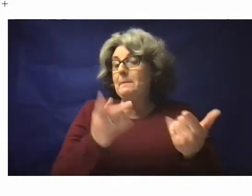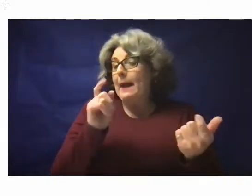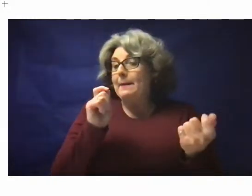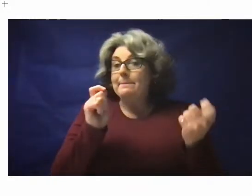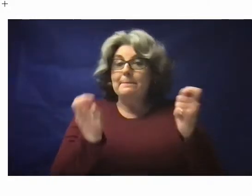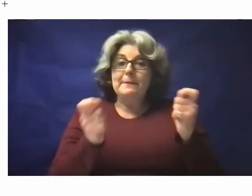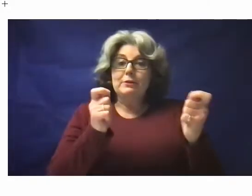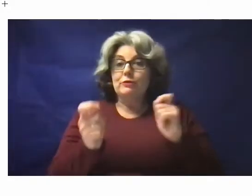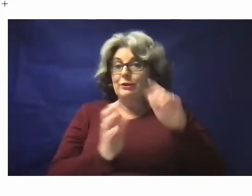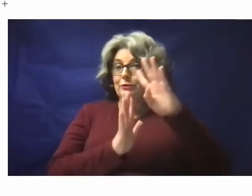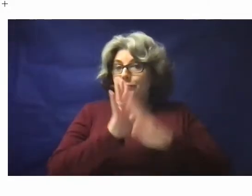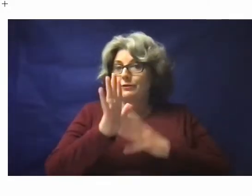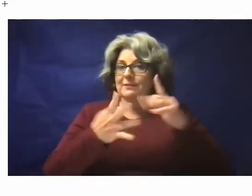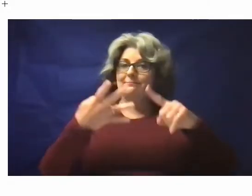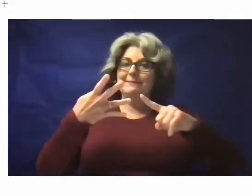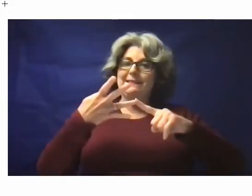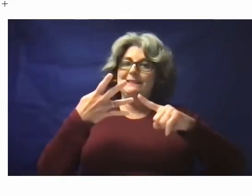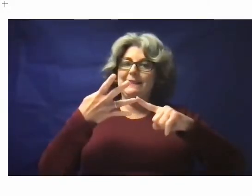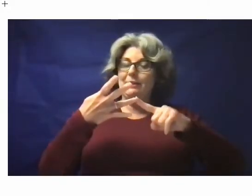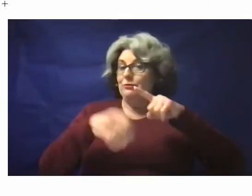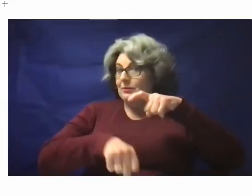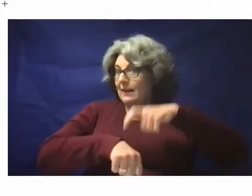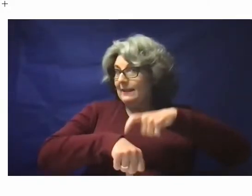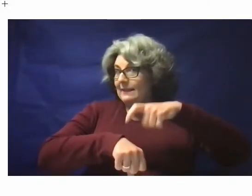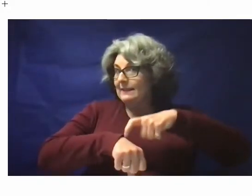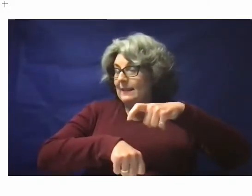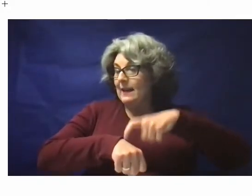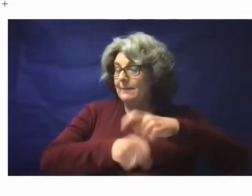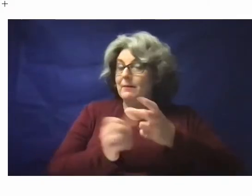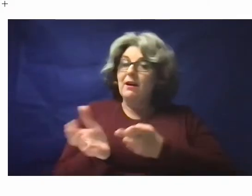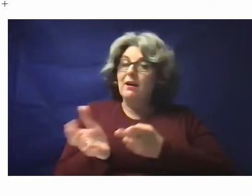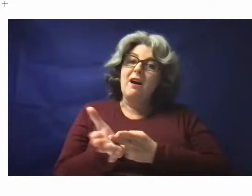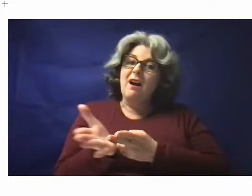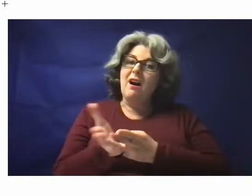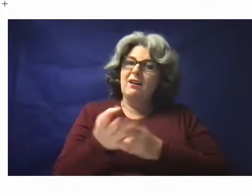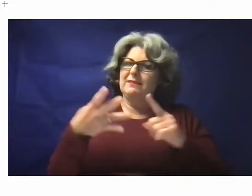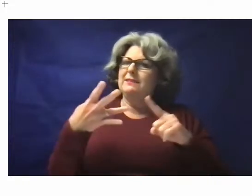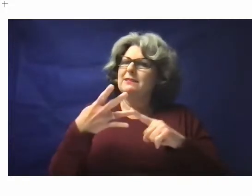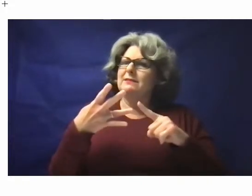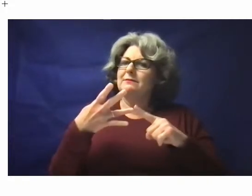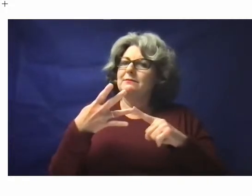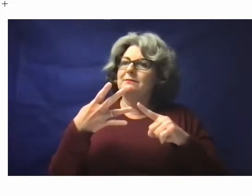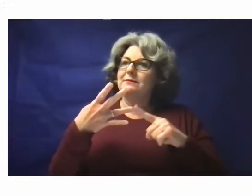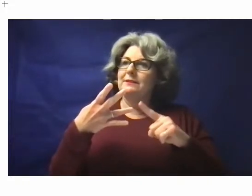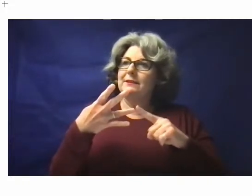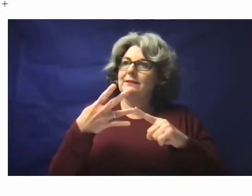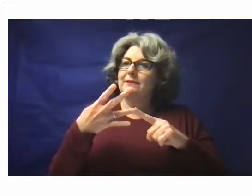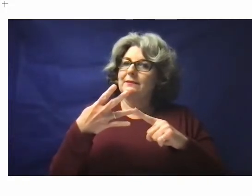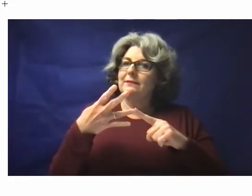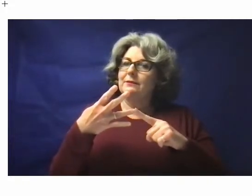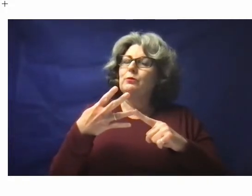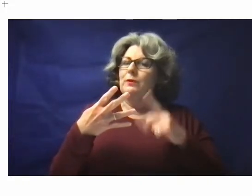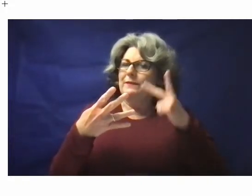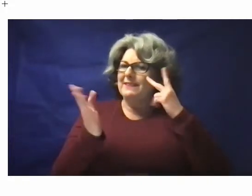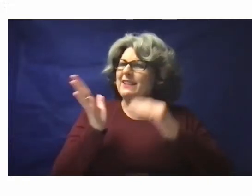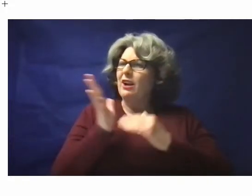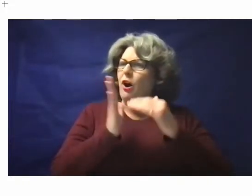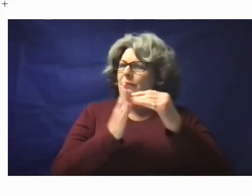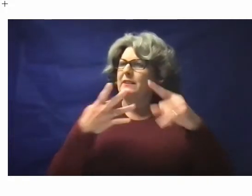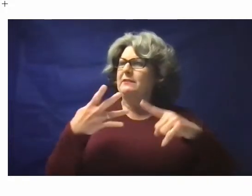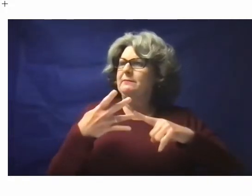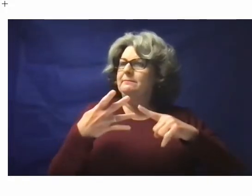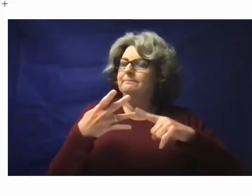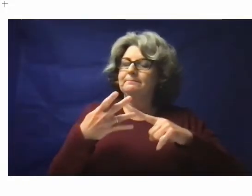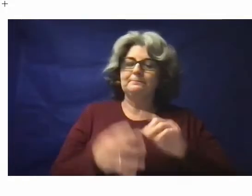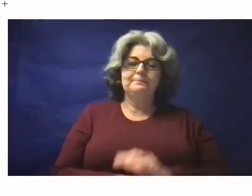the scheduling and time, and honestly, this is the ones that we're seeing all the time.